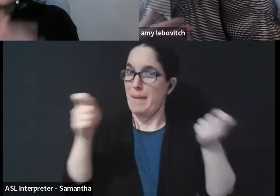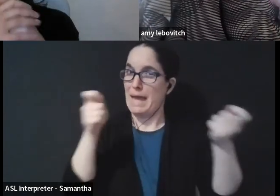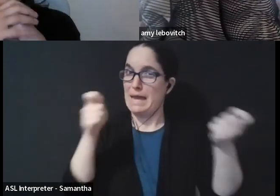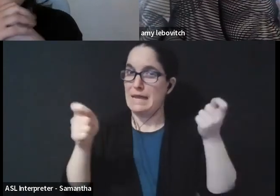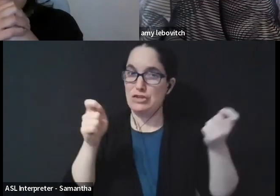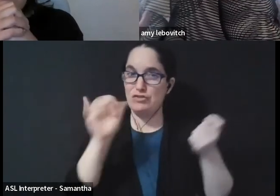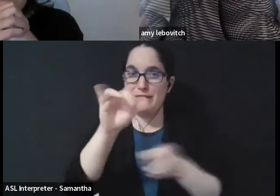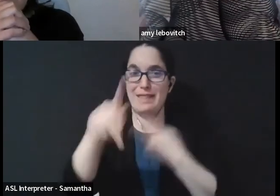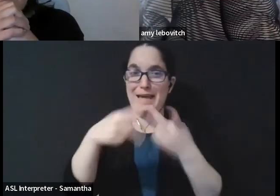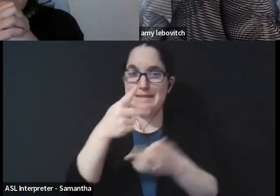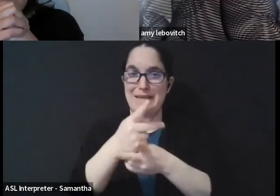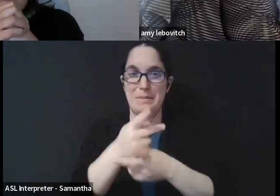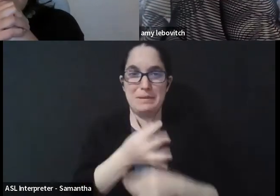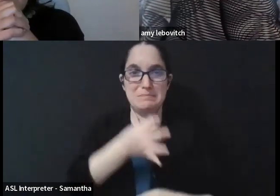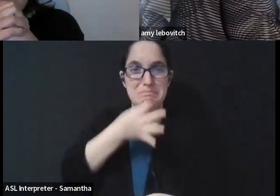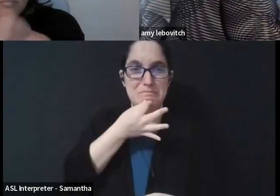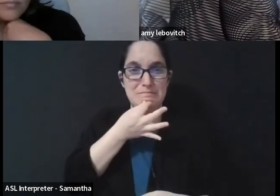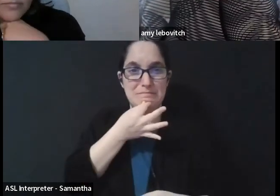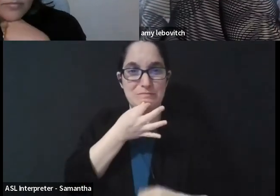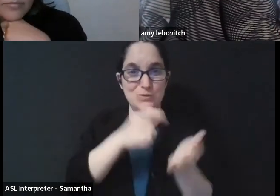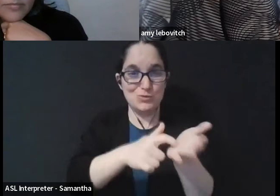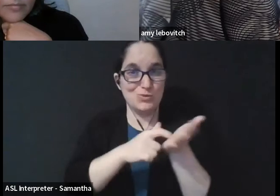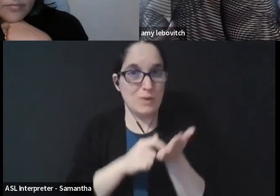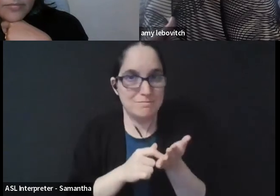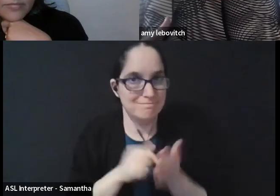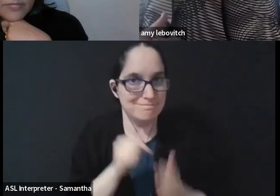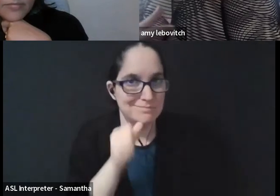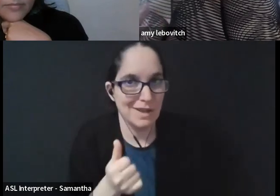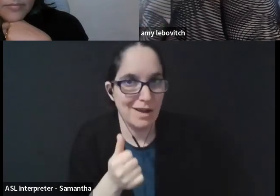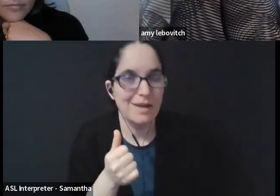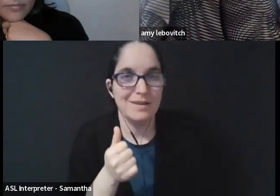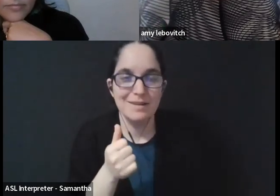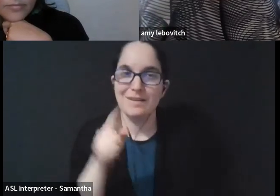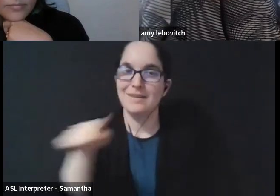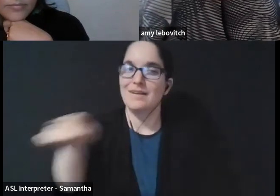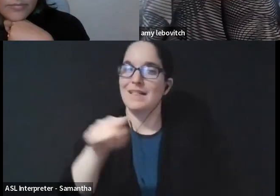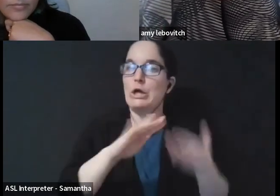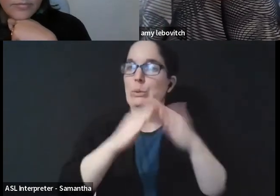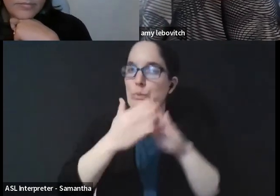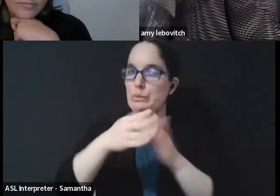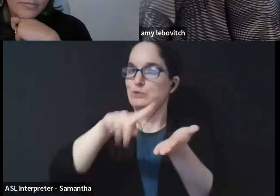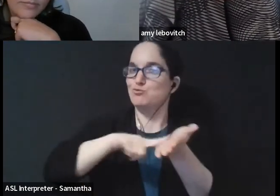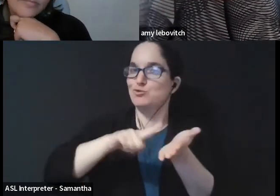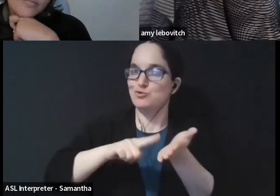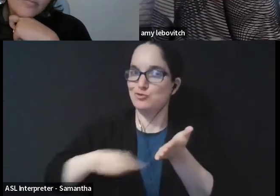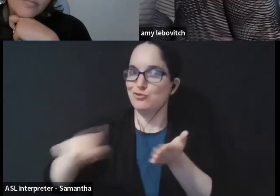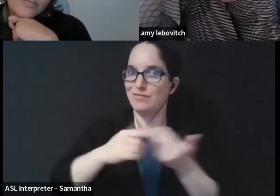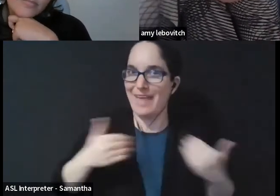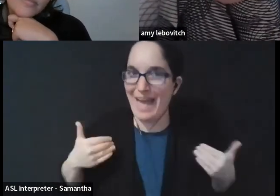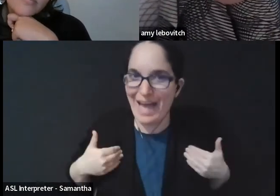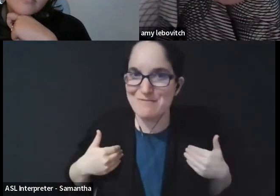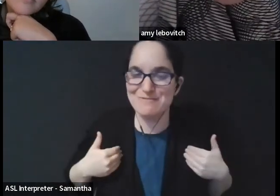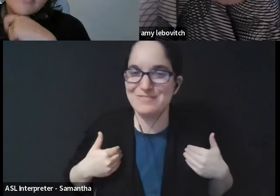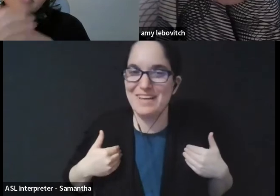the level of expertise that that community researchers hold.